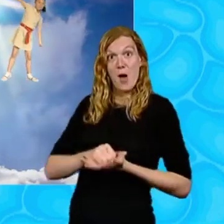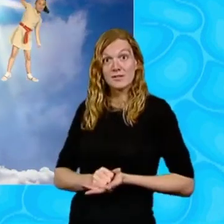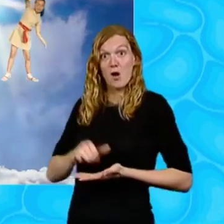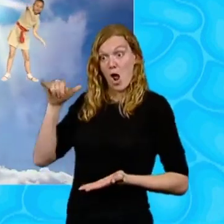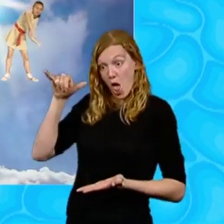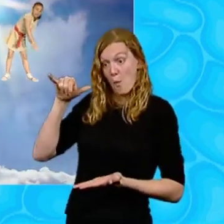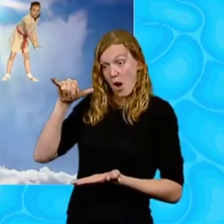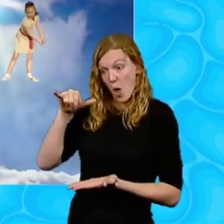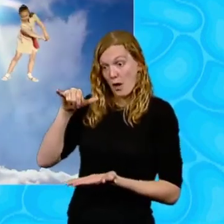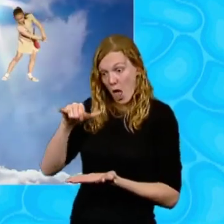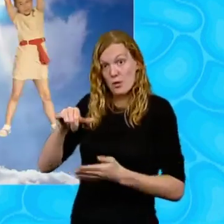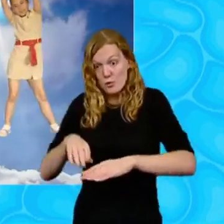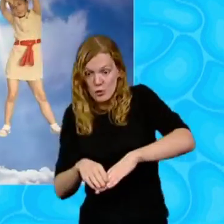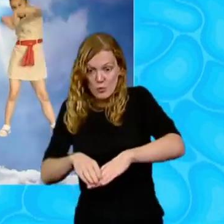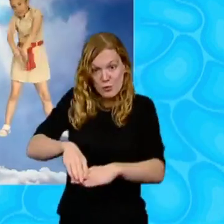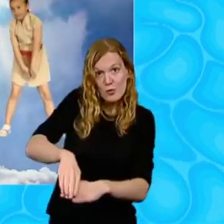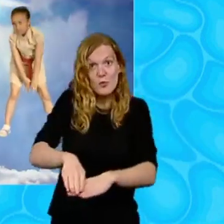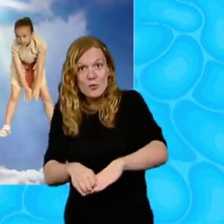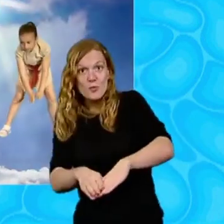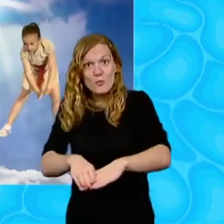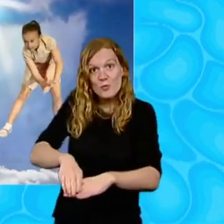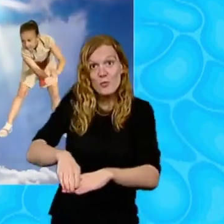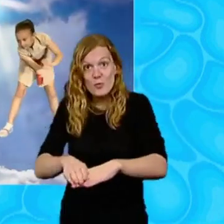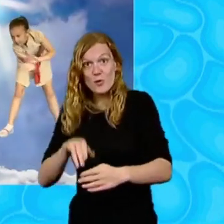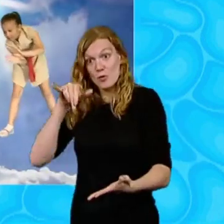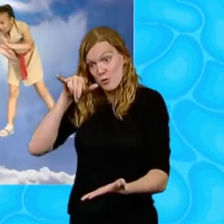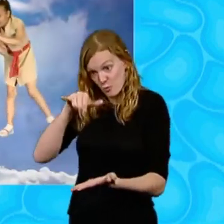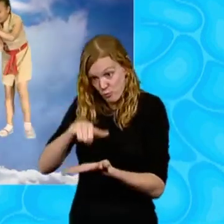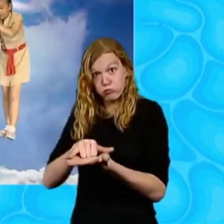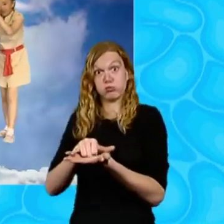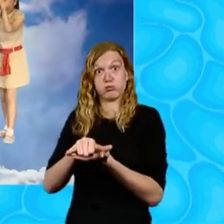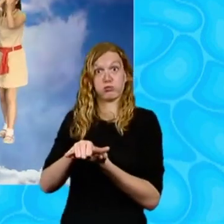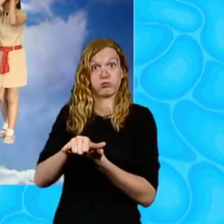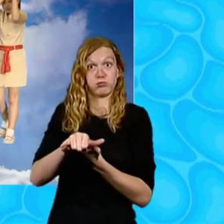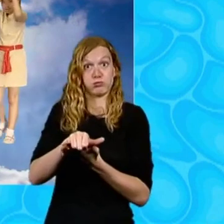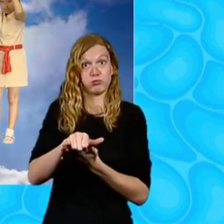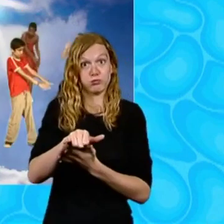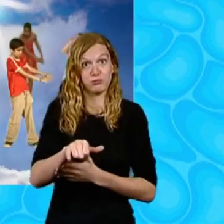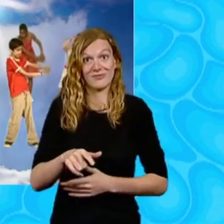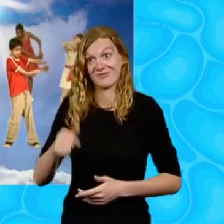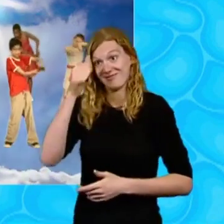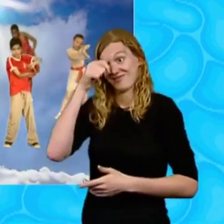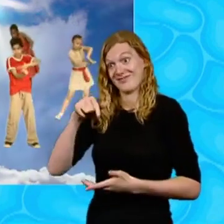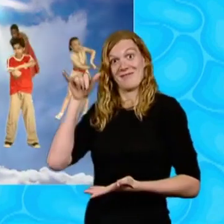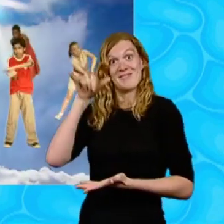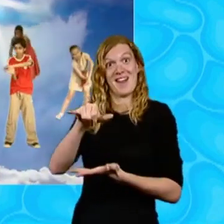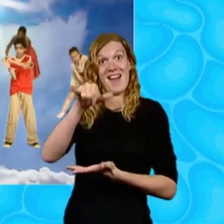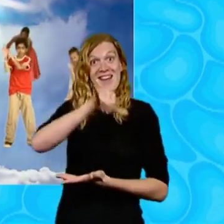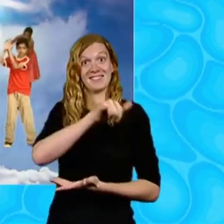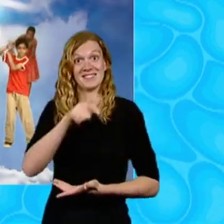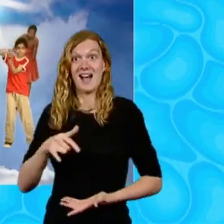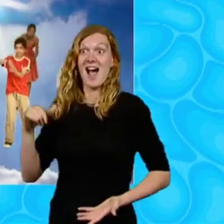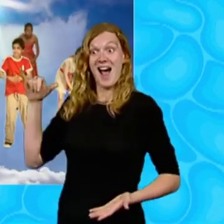Flying low, low, low, past the ground below, 'cause flying's what we